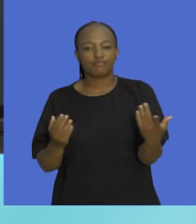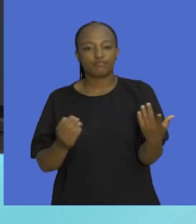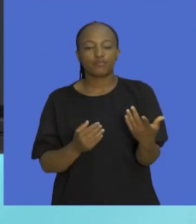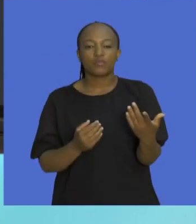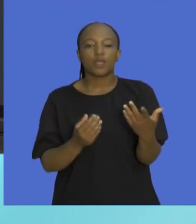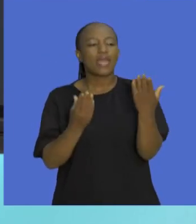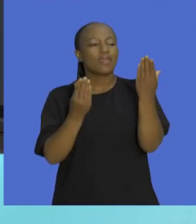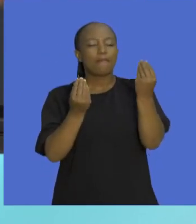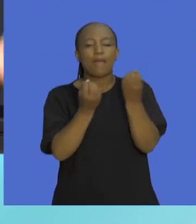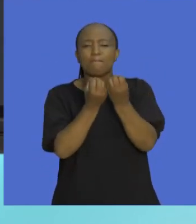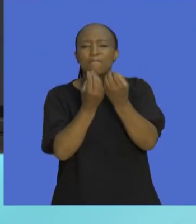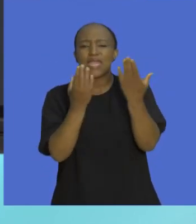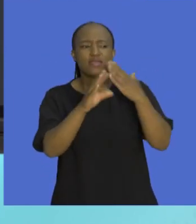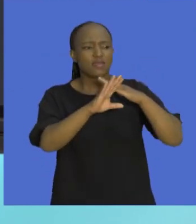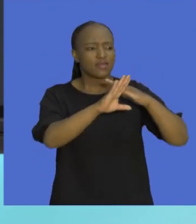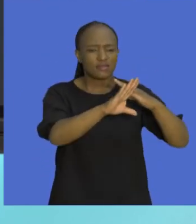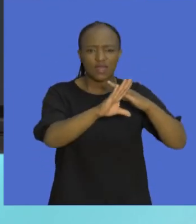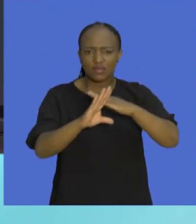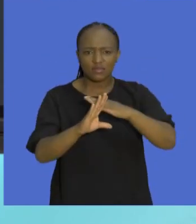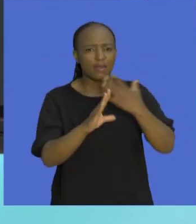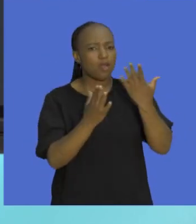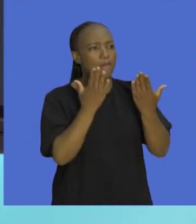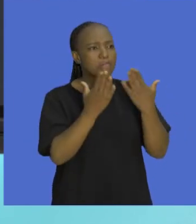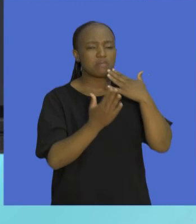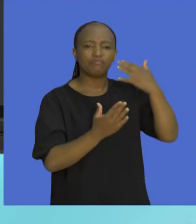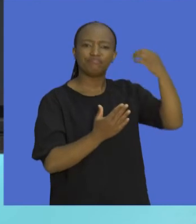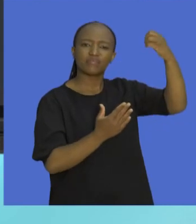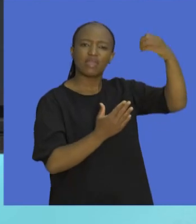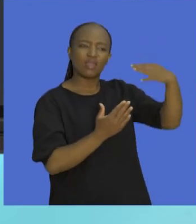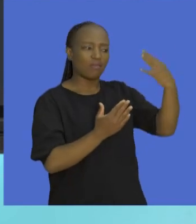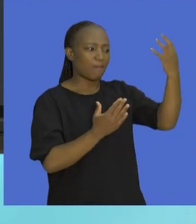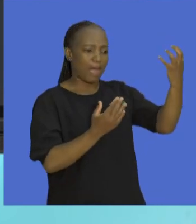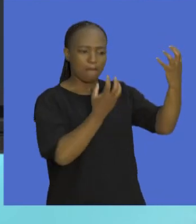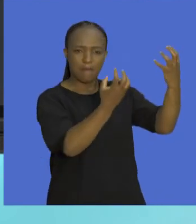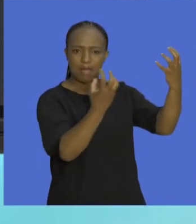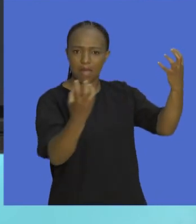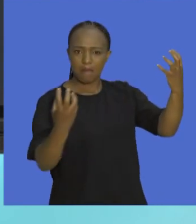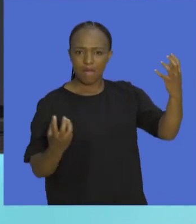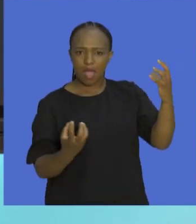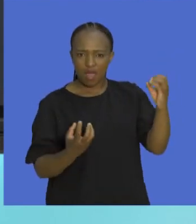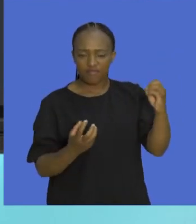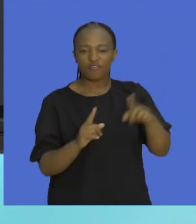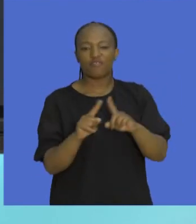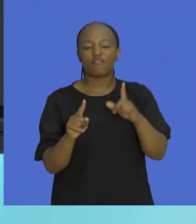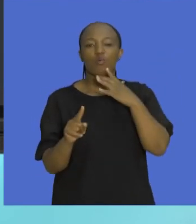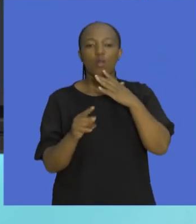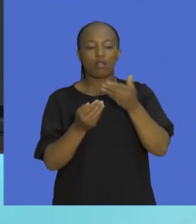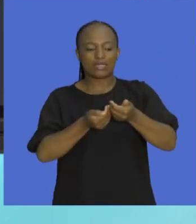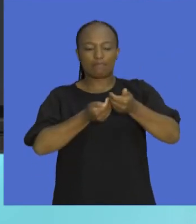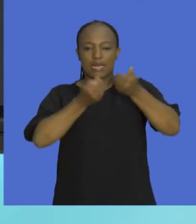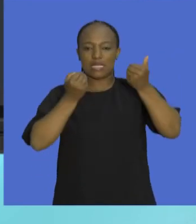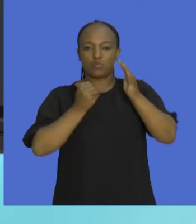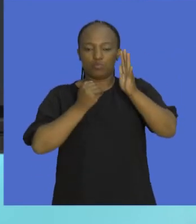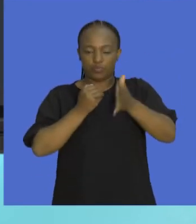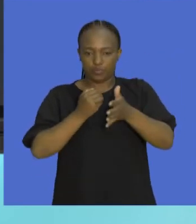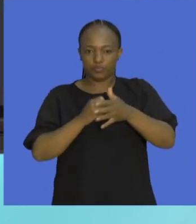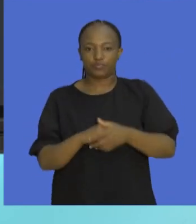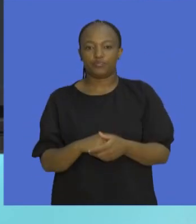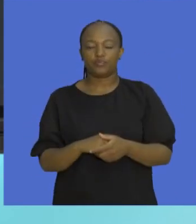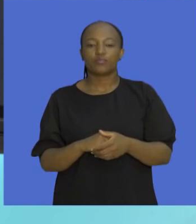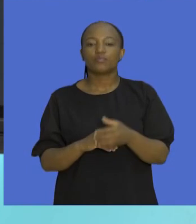got an n number of resistors that are connected in parallel, the total current will be split between those n